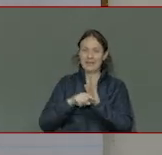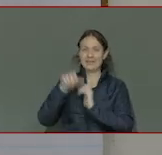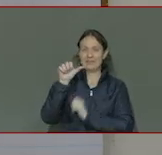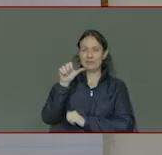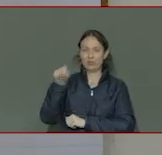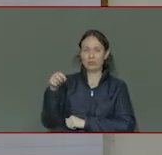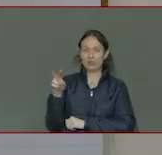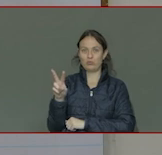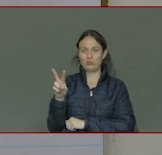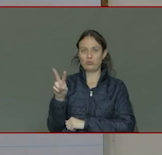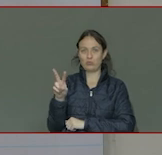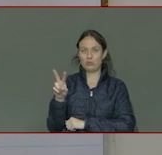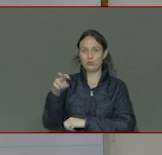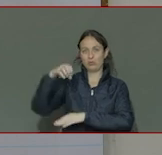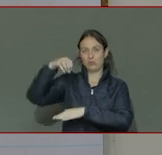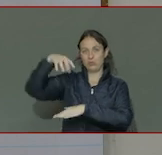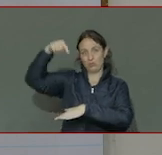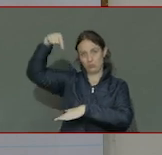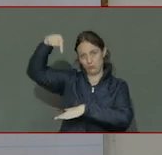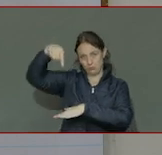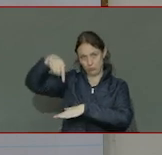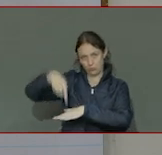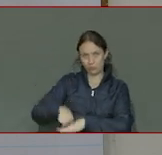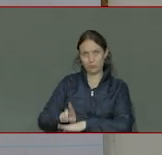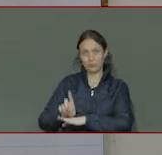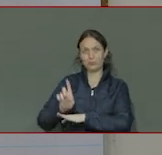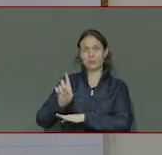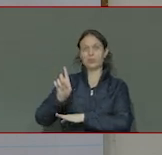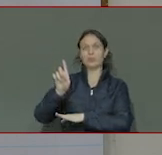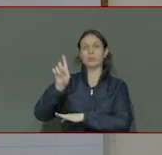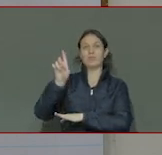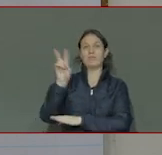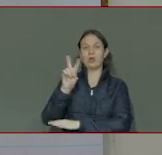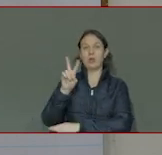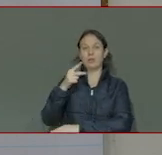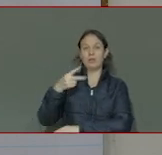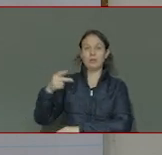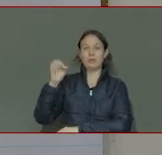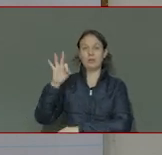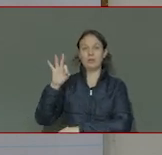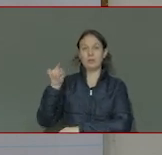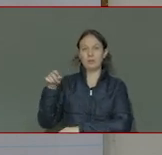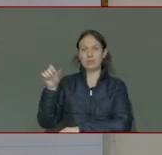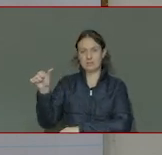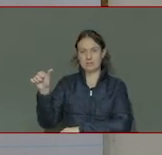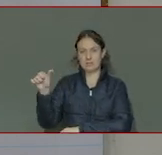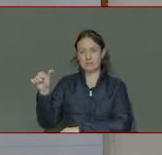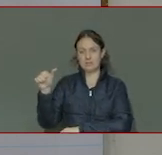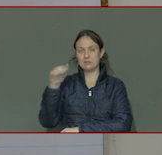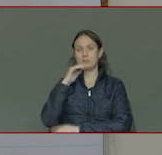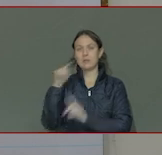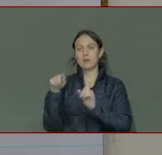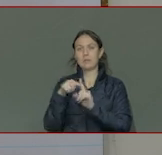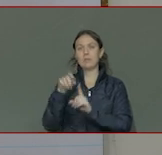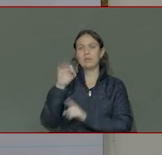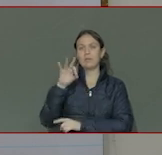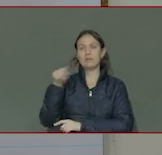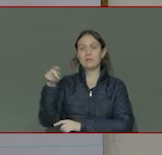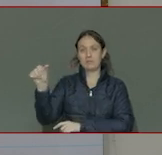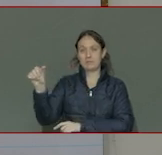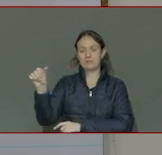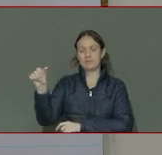The ball bounces straight upwards at a velocity of 3.6, so now it's plus